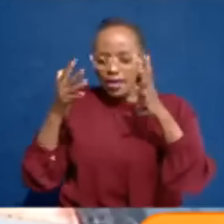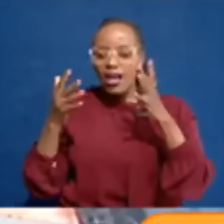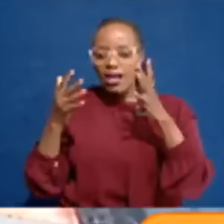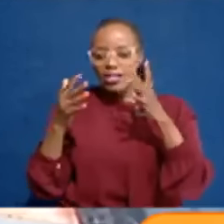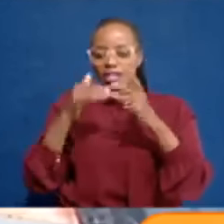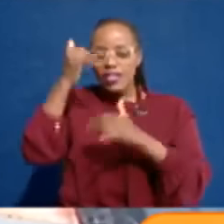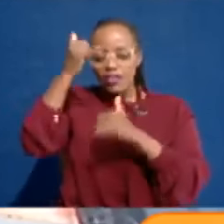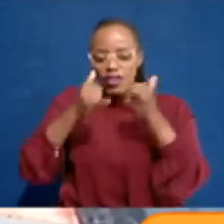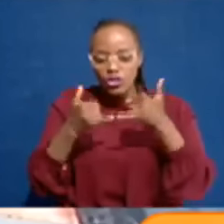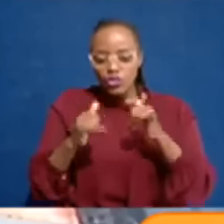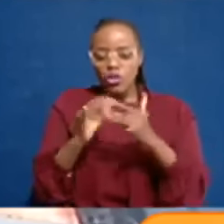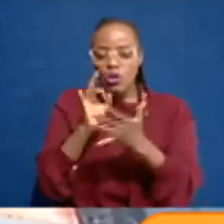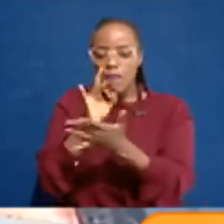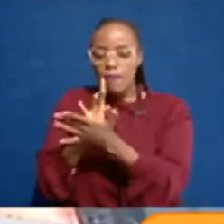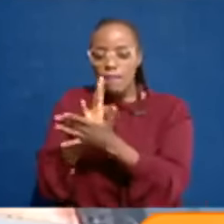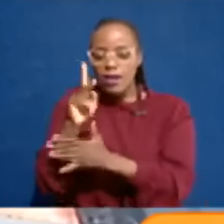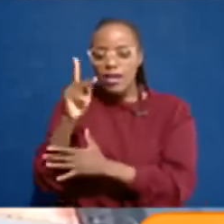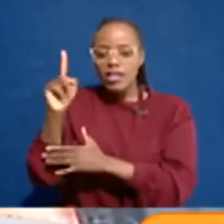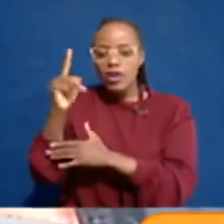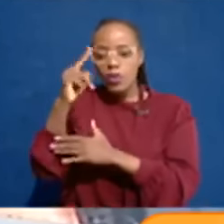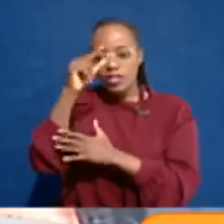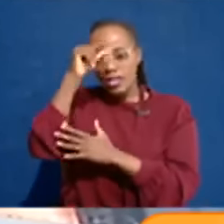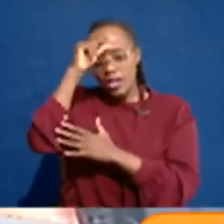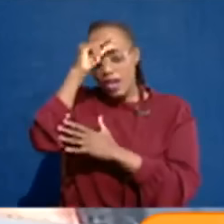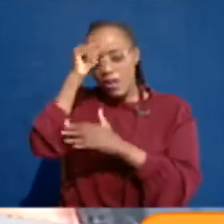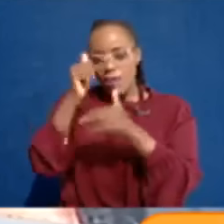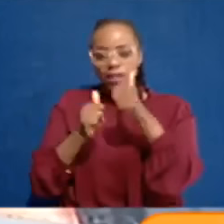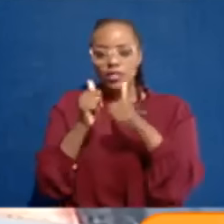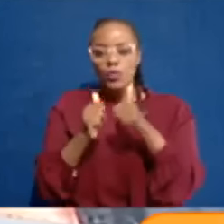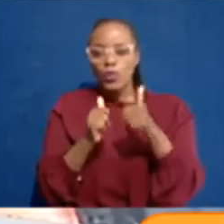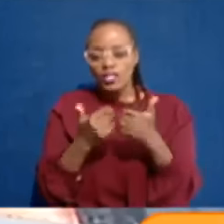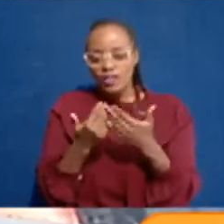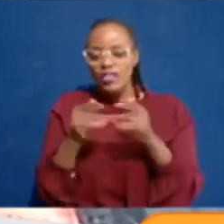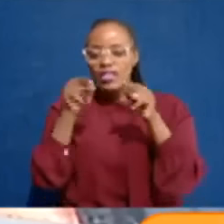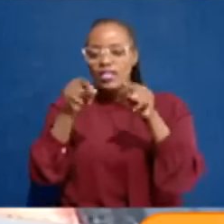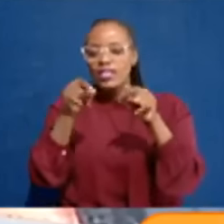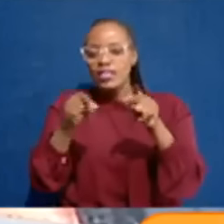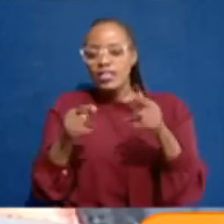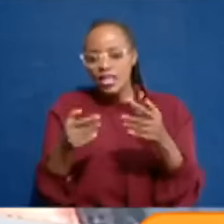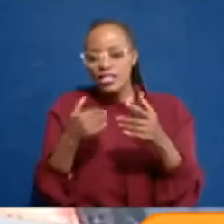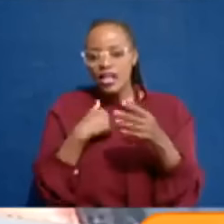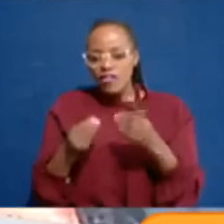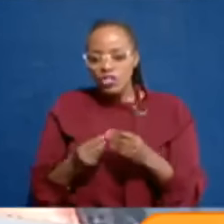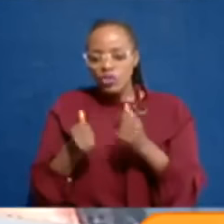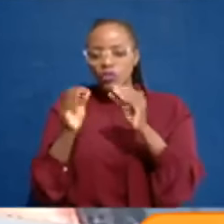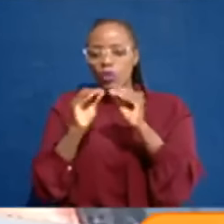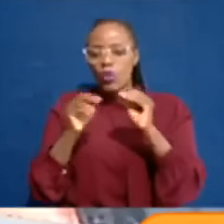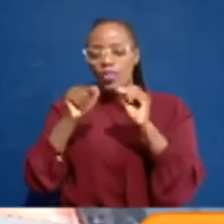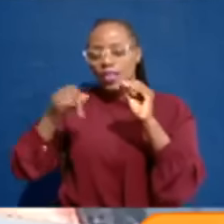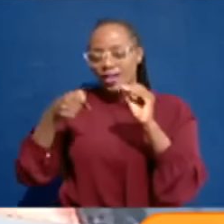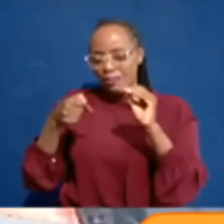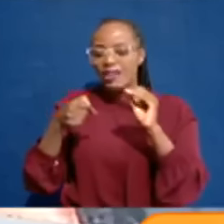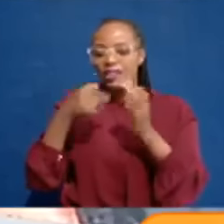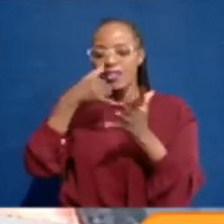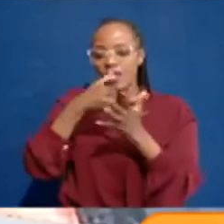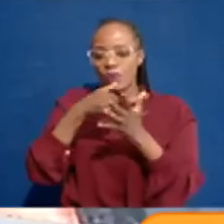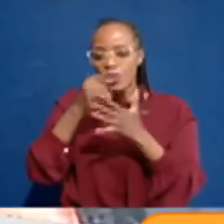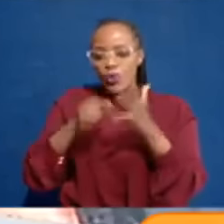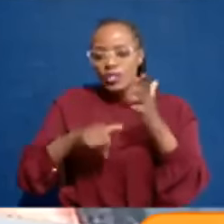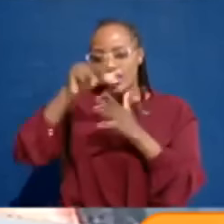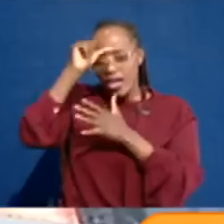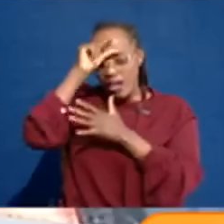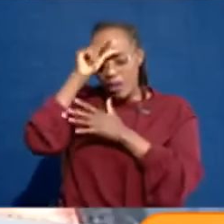final attempt to remove the Kenya Kwanza government, which they accused of failing to address their demands, including